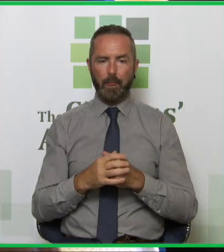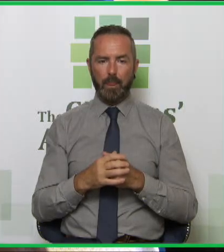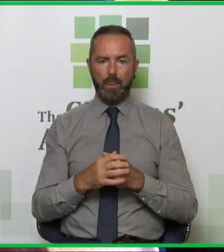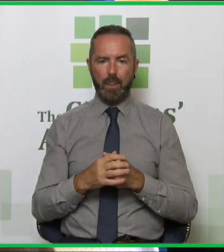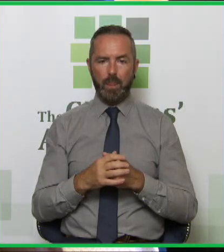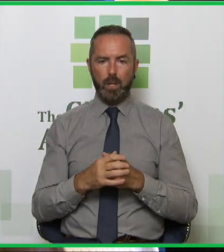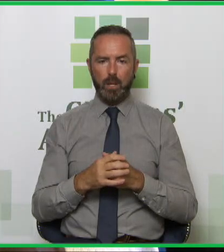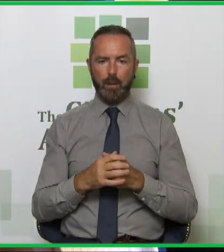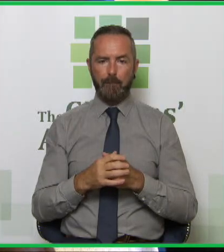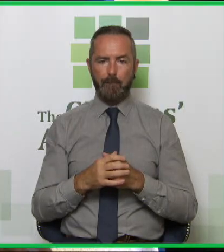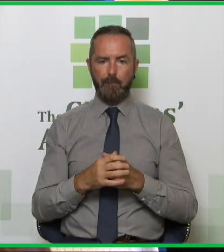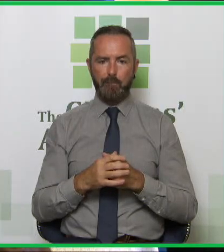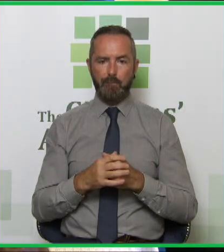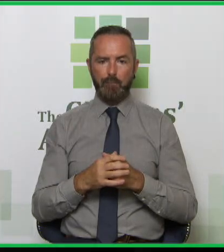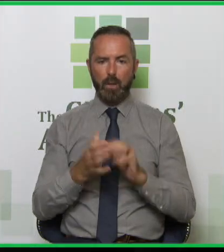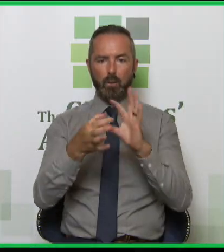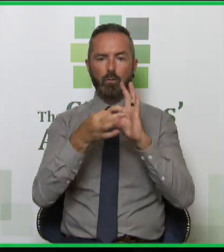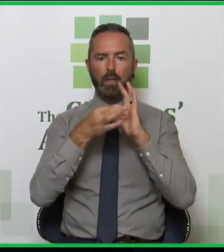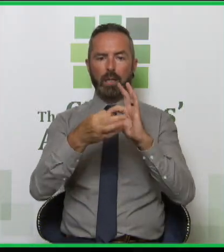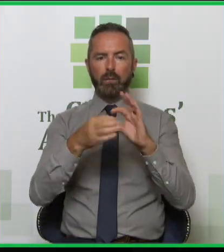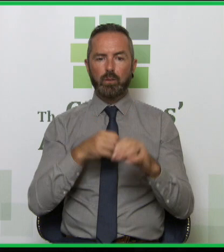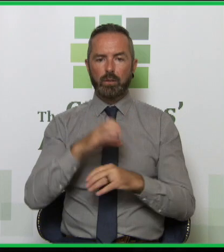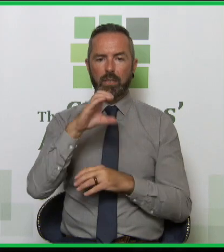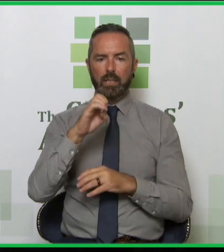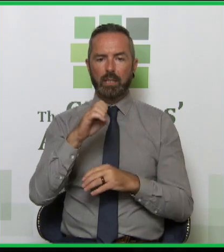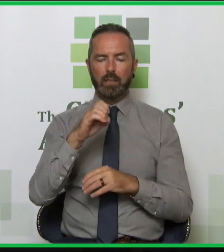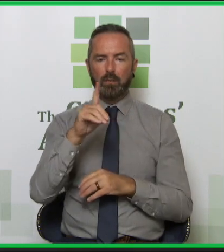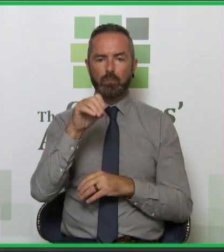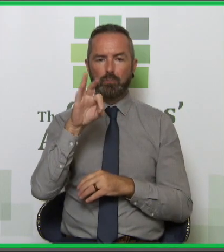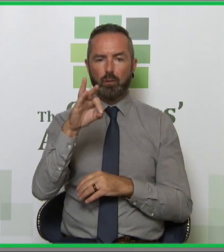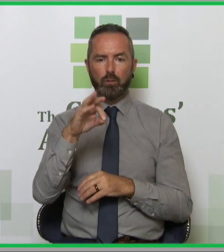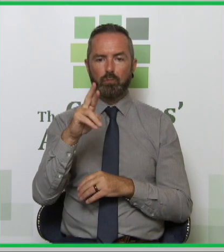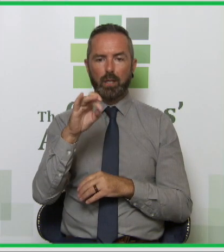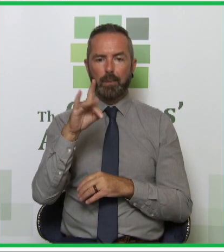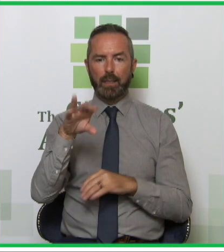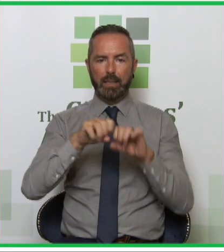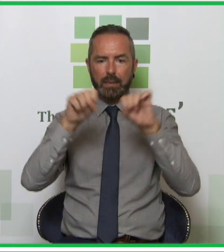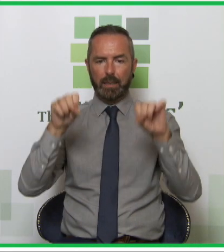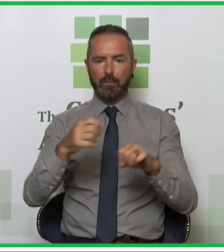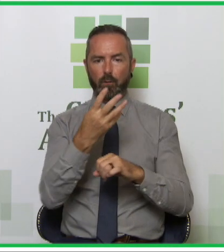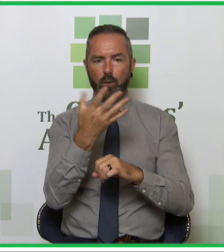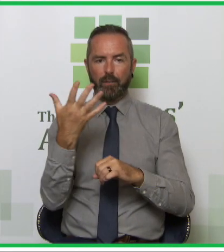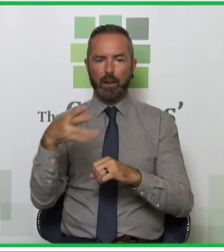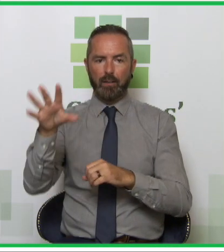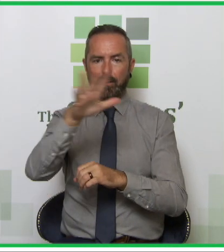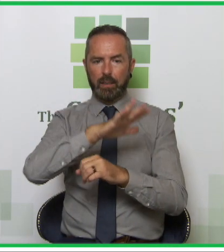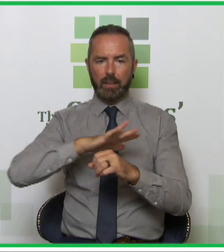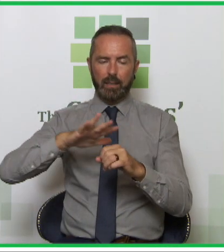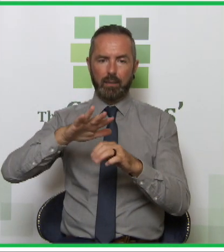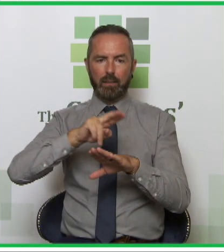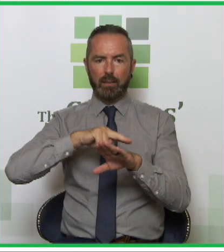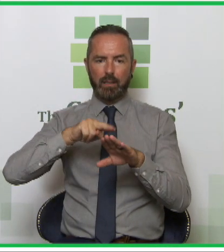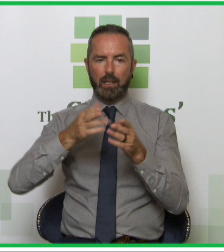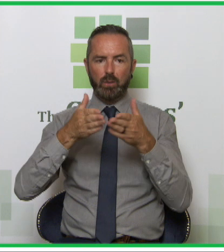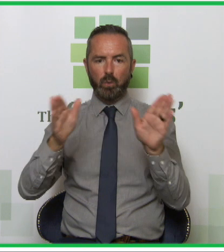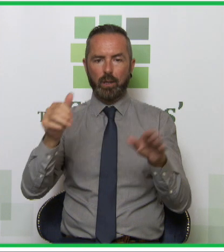In relation to the CE drug rehabilitation schemes, there's 45 of those nationwide at the moment. And the staffing ratios for